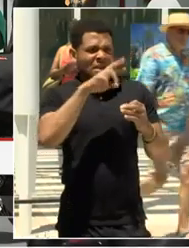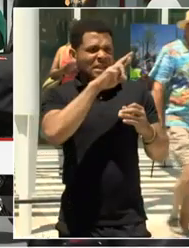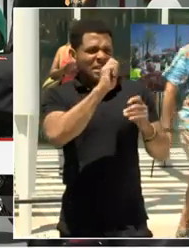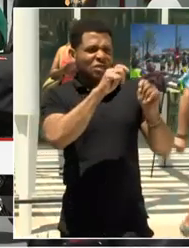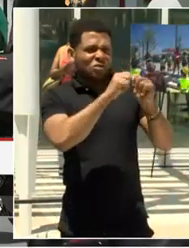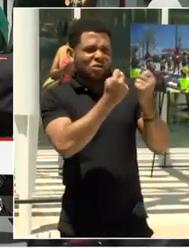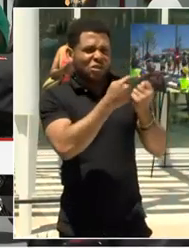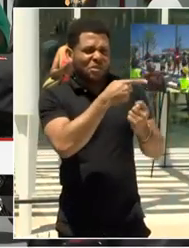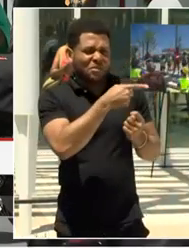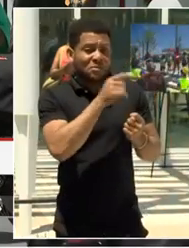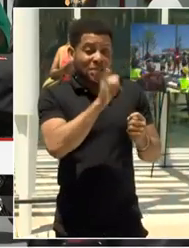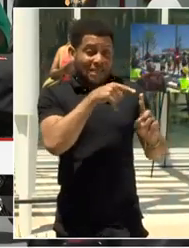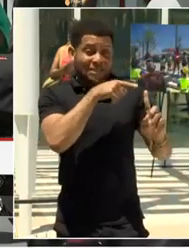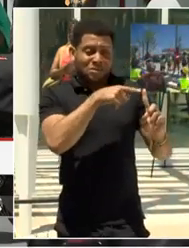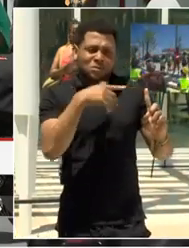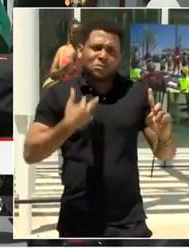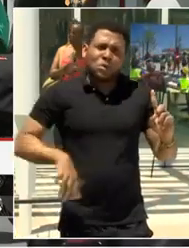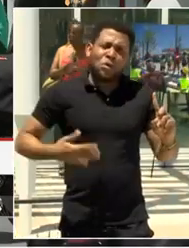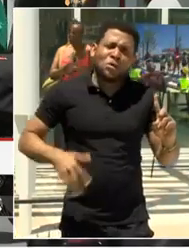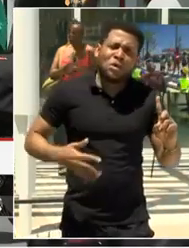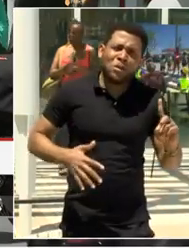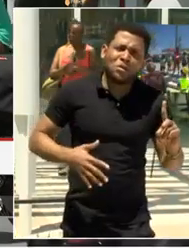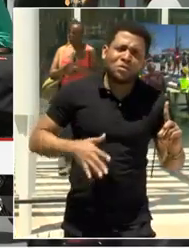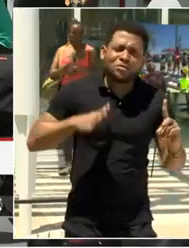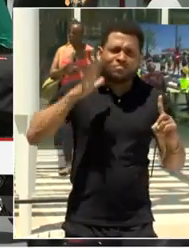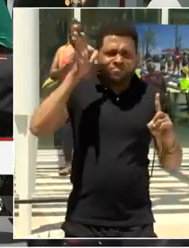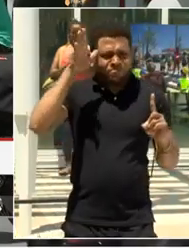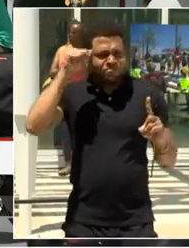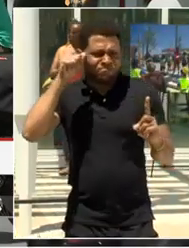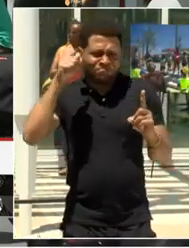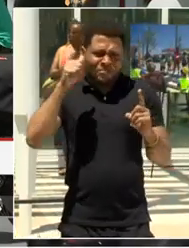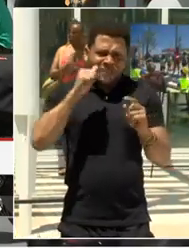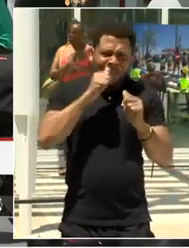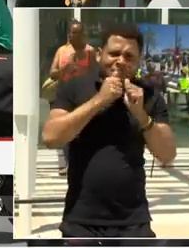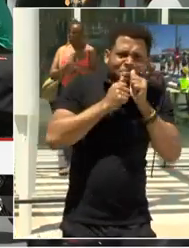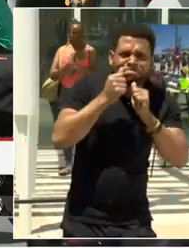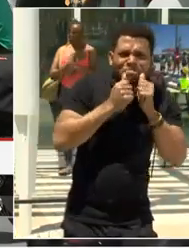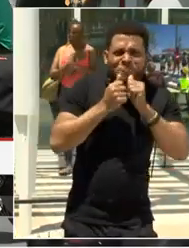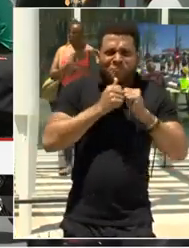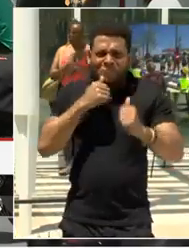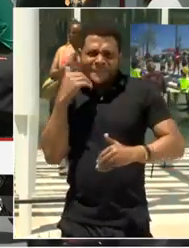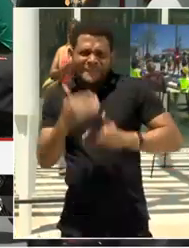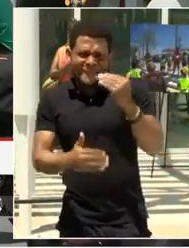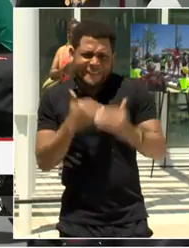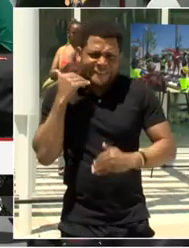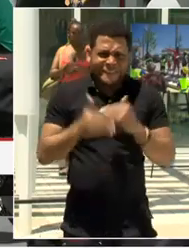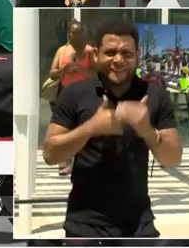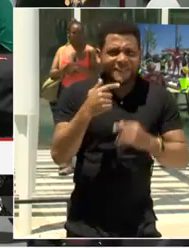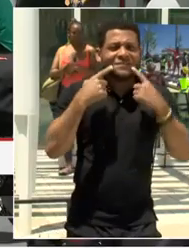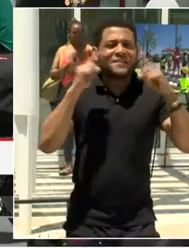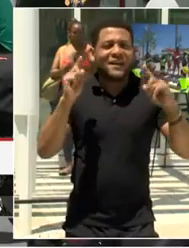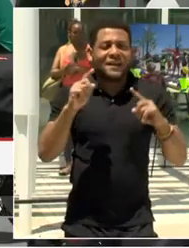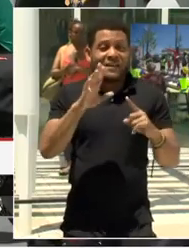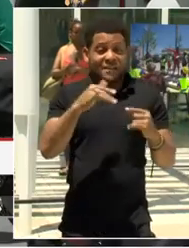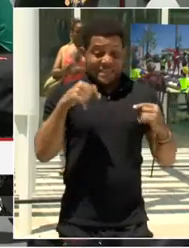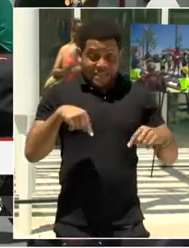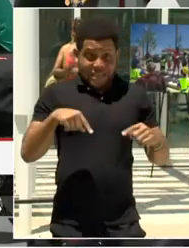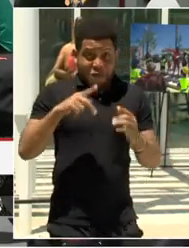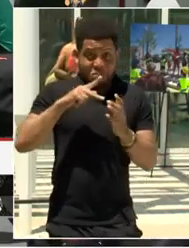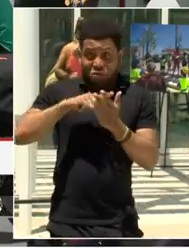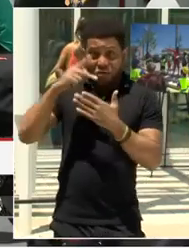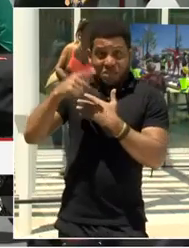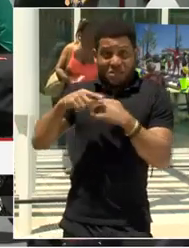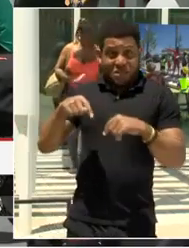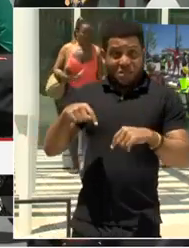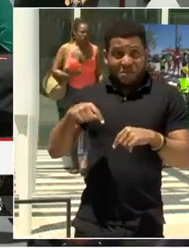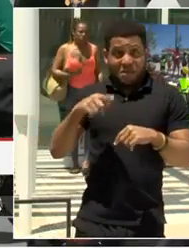stuck with this to get this project done, which is not only a transformational project for Ward